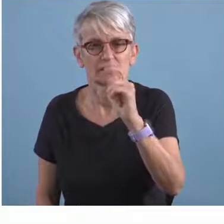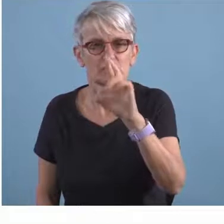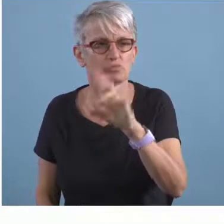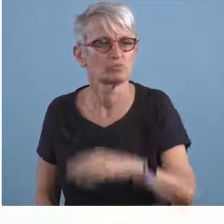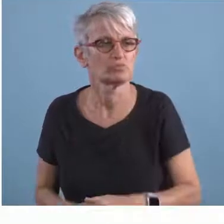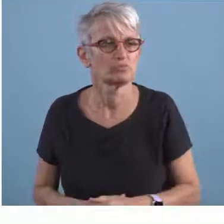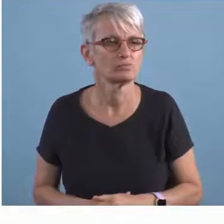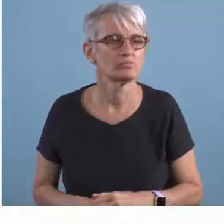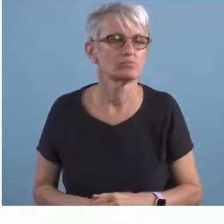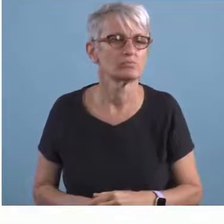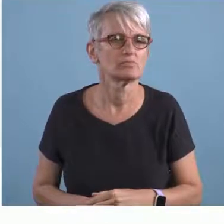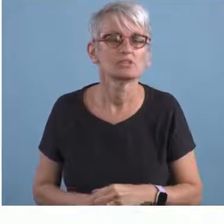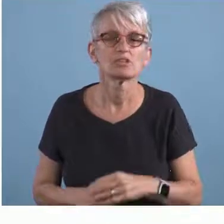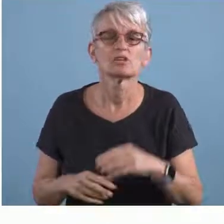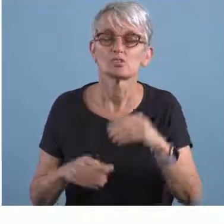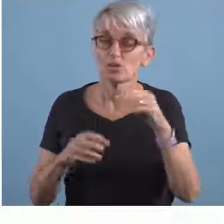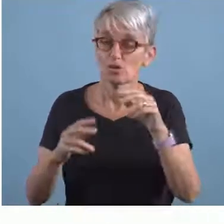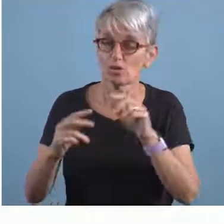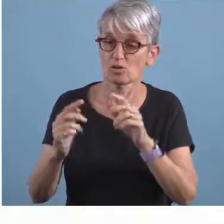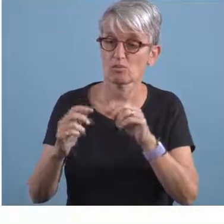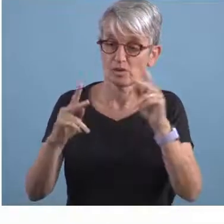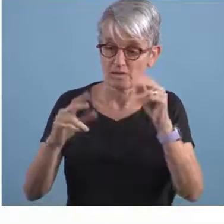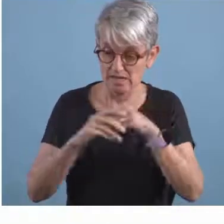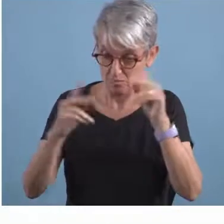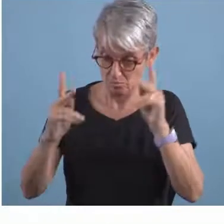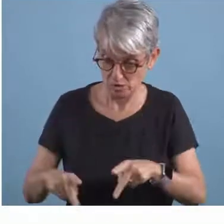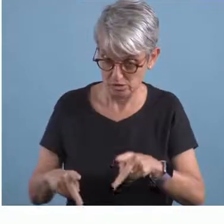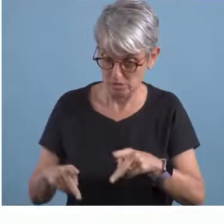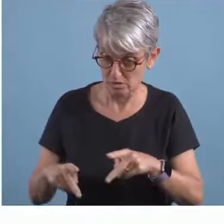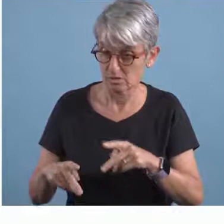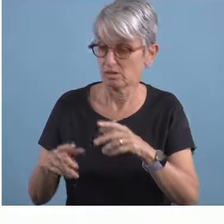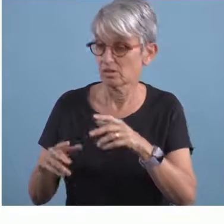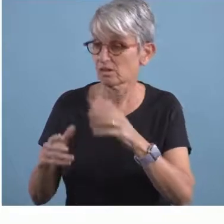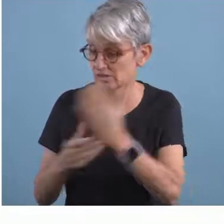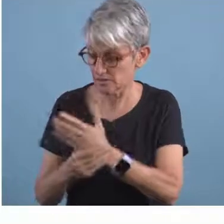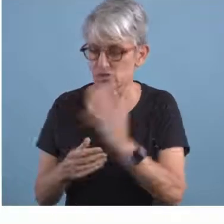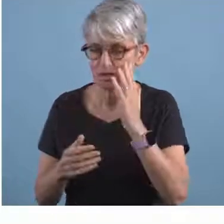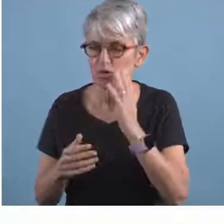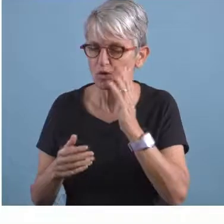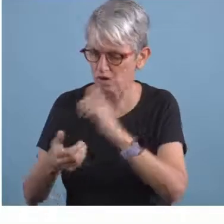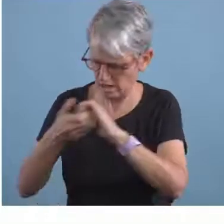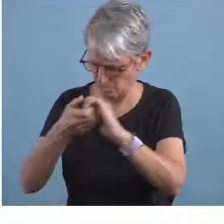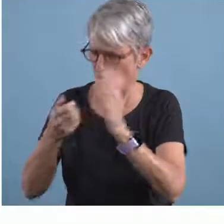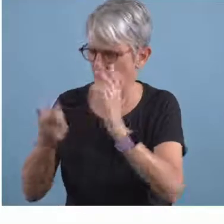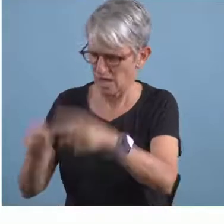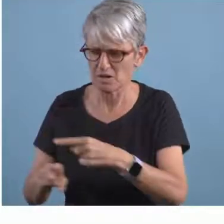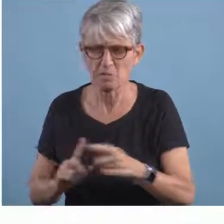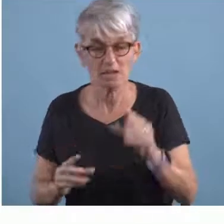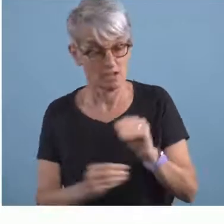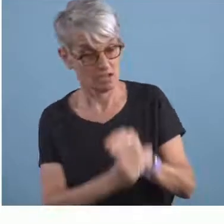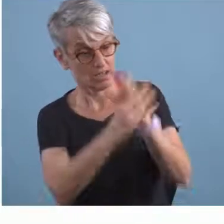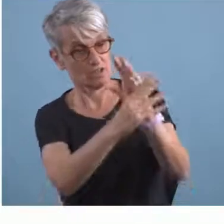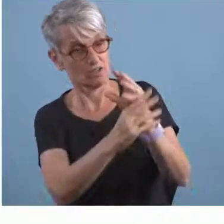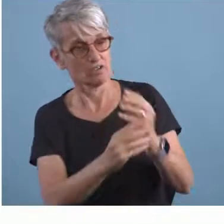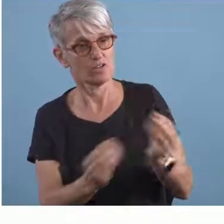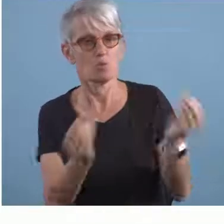practice for in-person intervention is all that collaboration would happen anyway. But there's something about telepractice that actually makes it a little